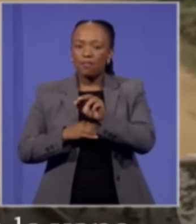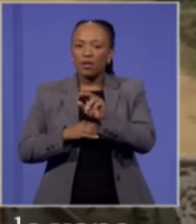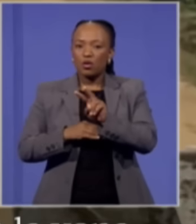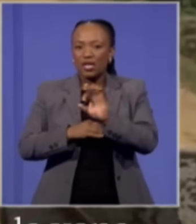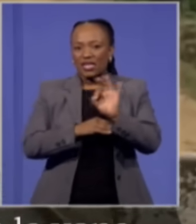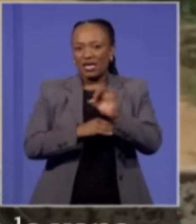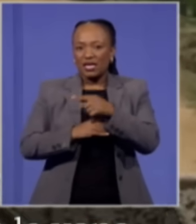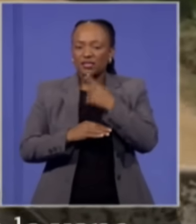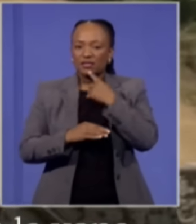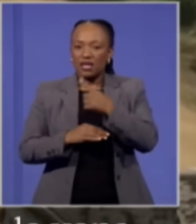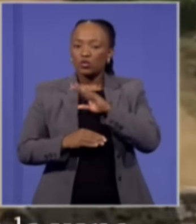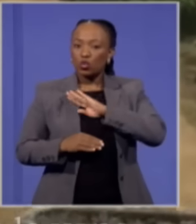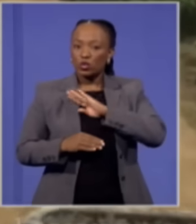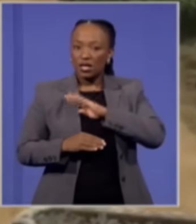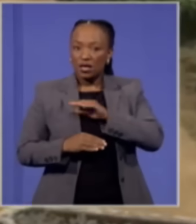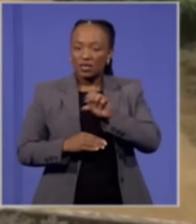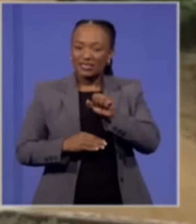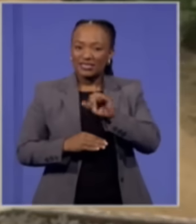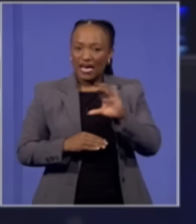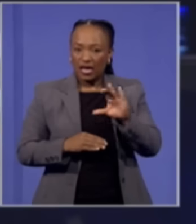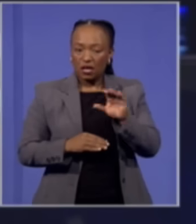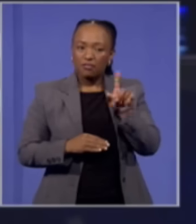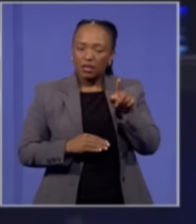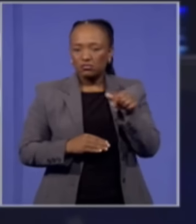a SADC a kgutlele lapeng.